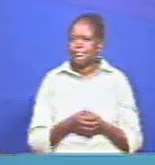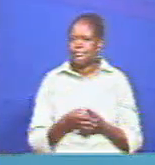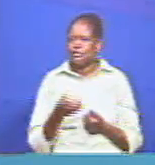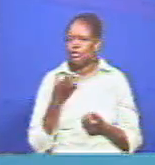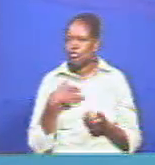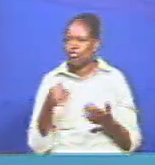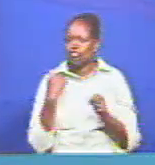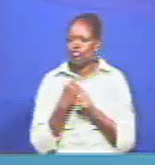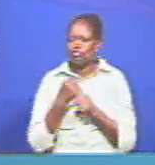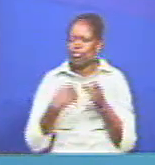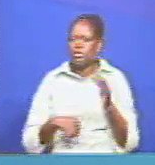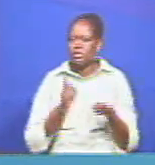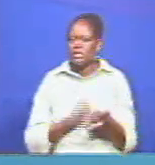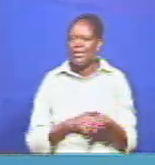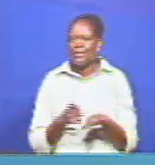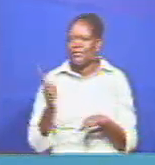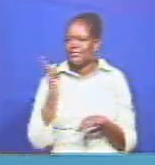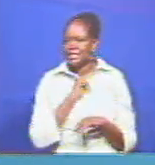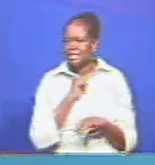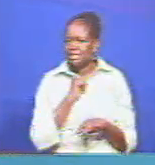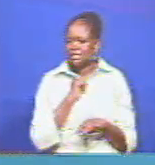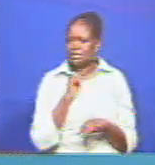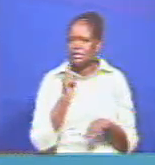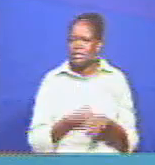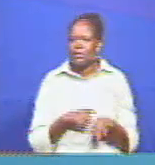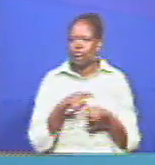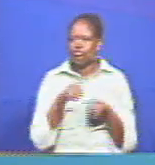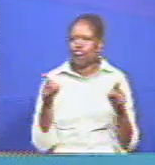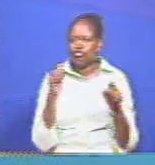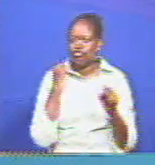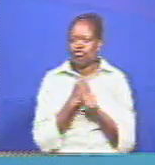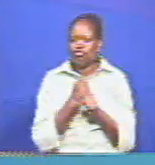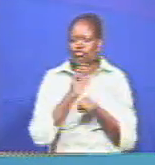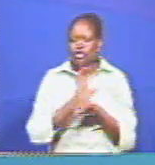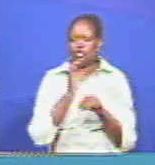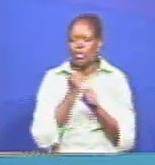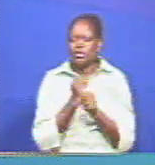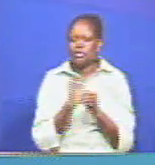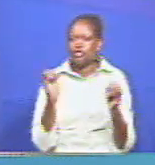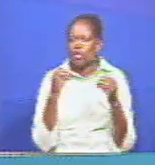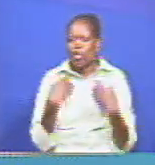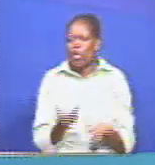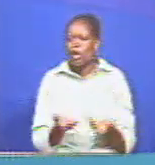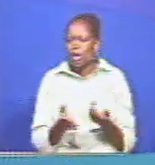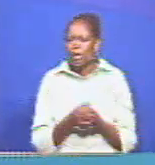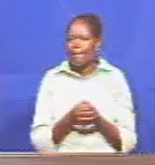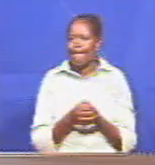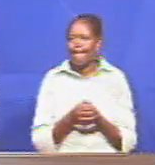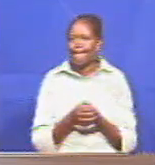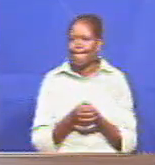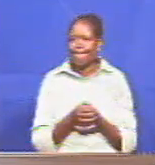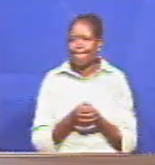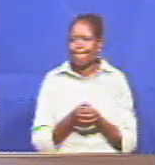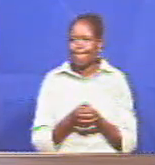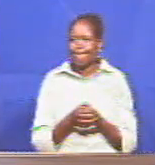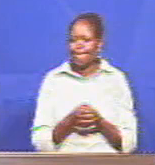to do when you unwind? Do you mean when you're not doing your church work or yes. you are when you're I am teaching? Free. Yes, when